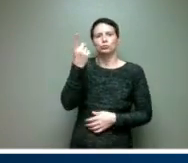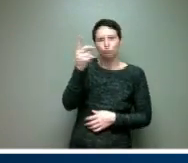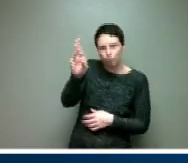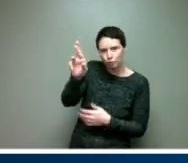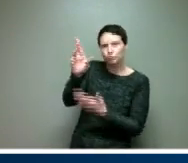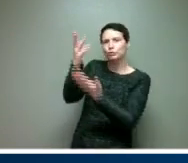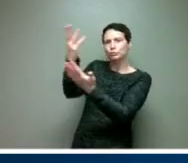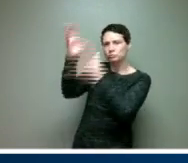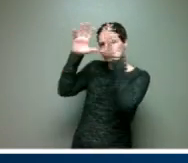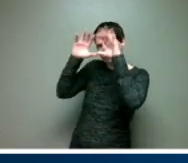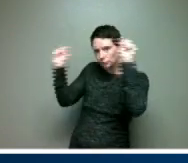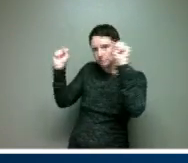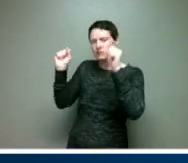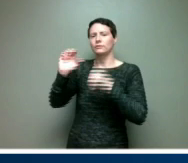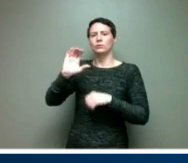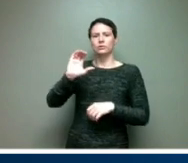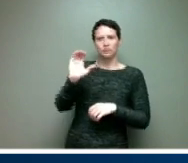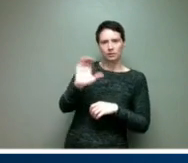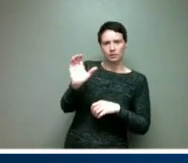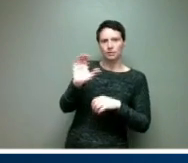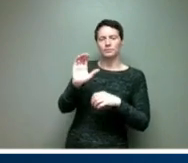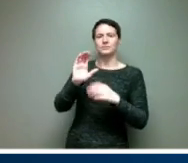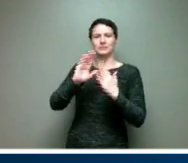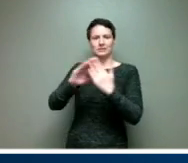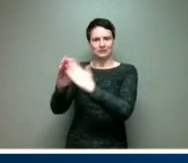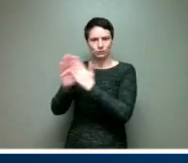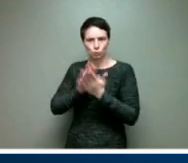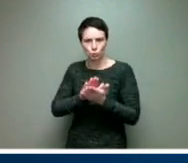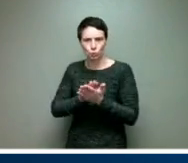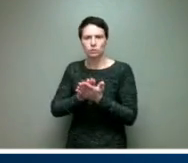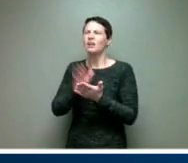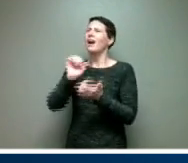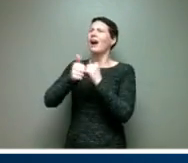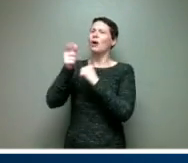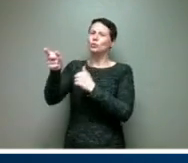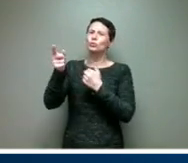has done to ensure that CCS students keep learning